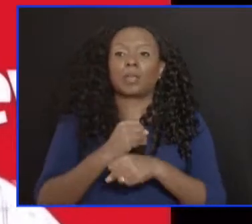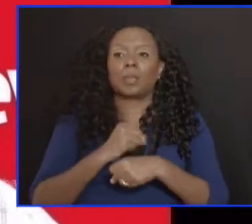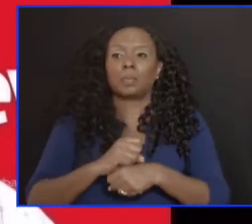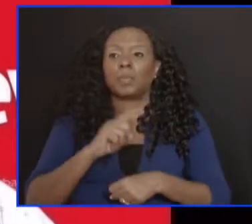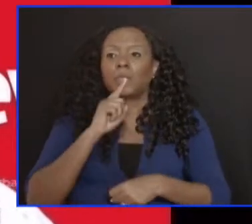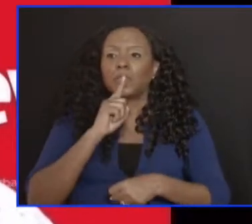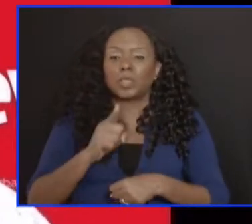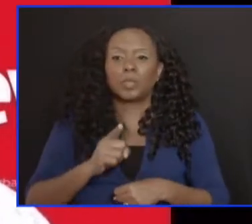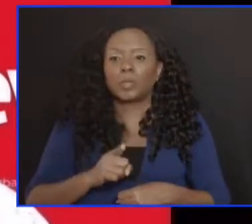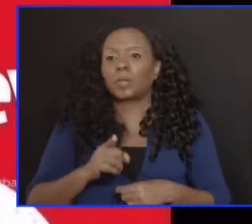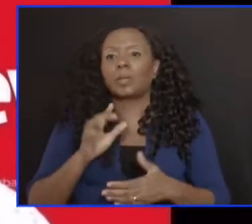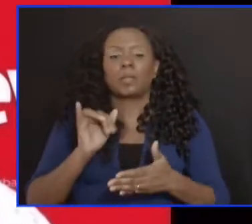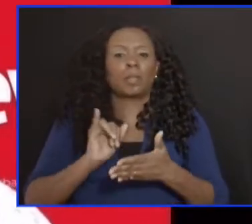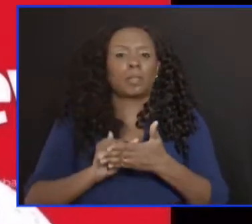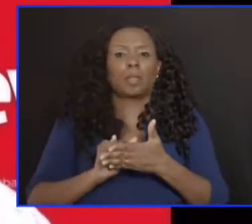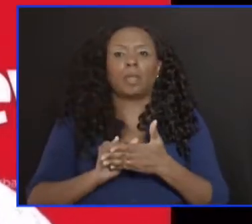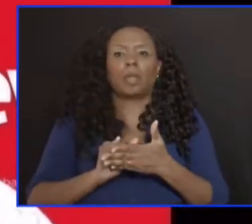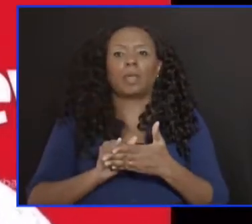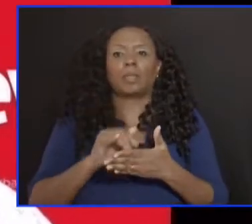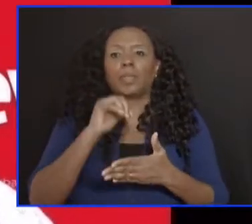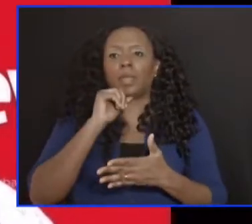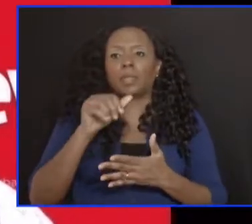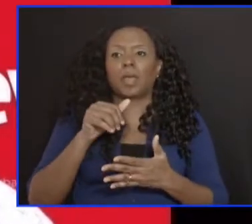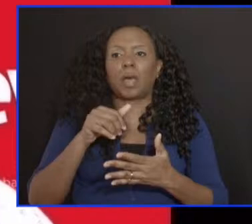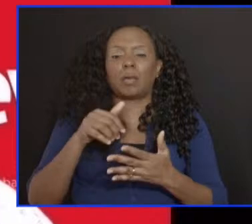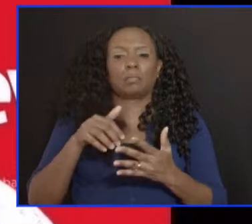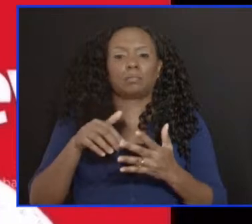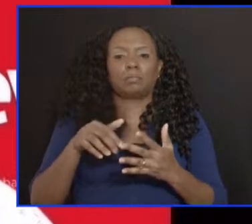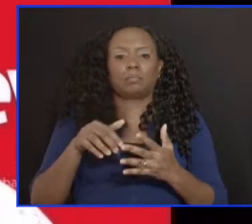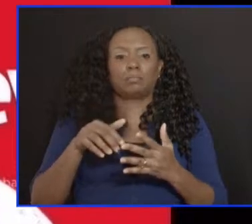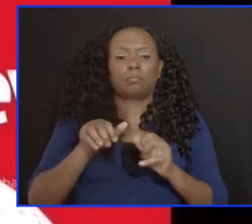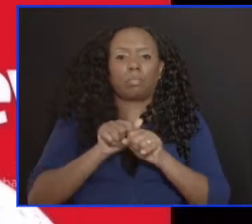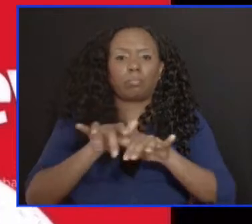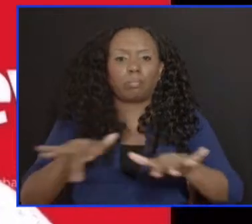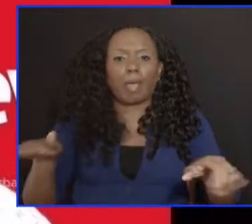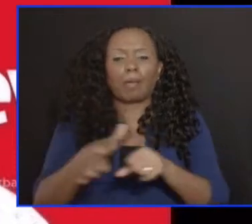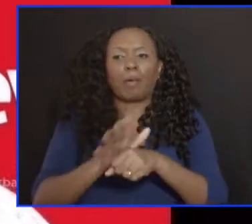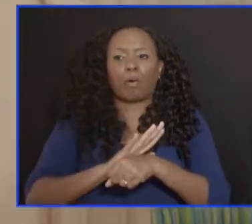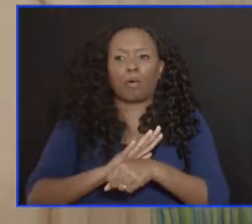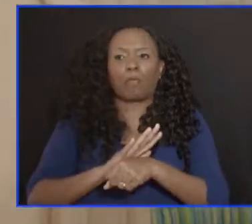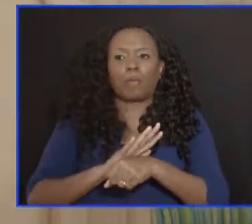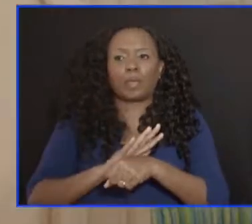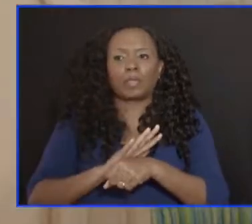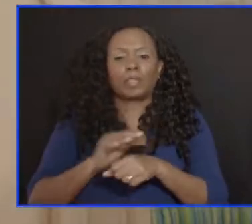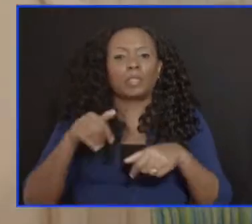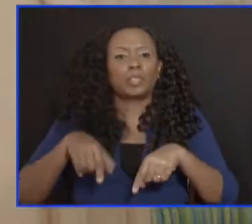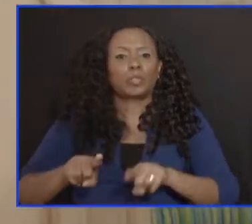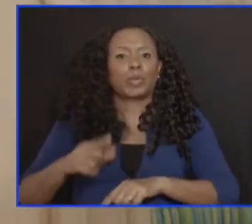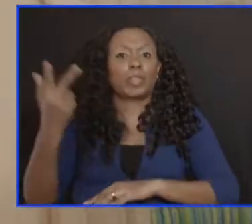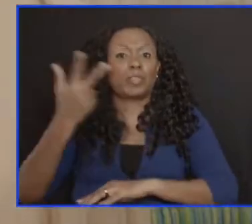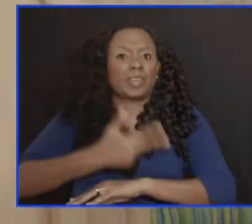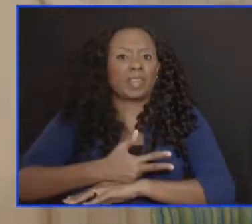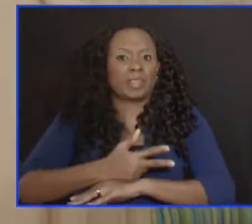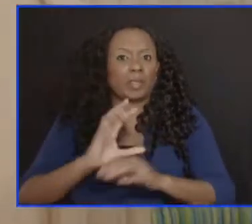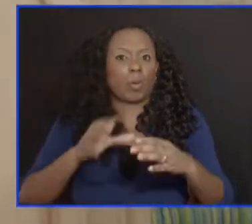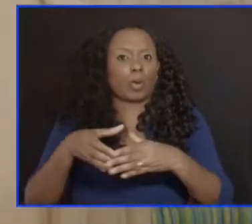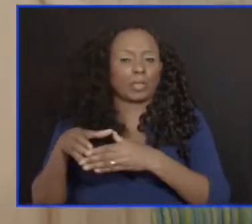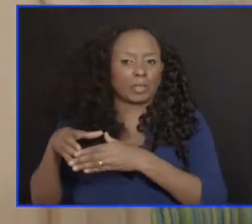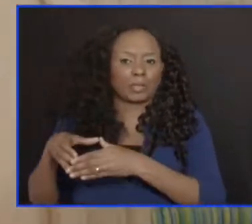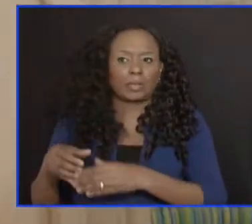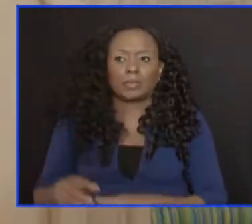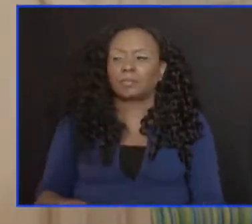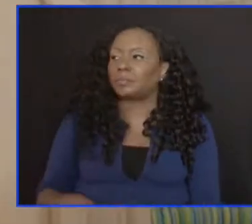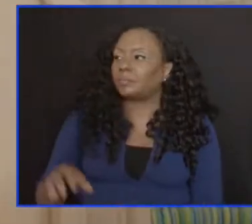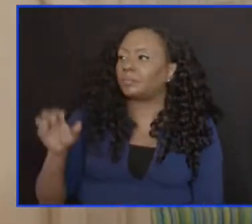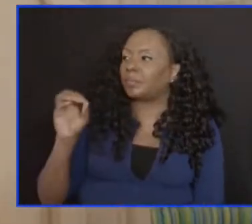or so that they are waiting the follow-up test? Thanks a lot for the question. So in the